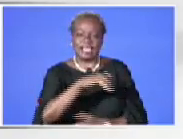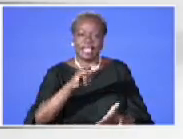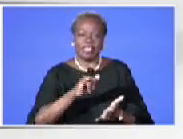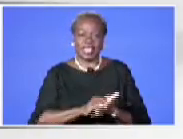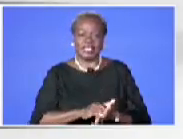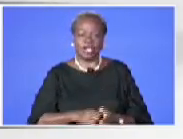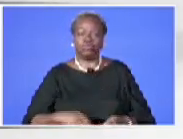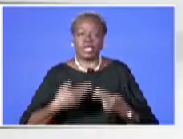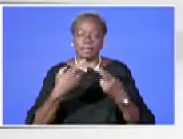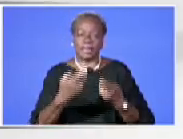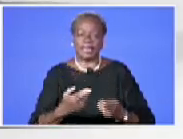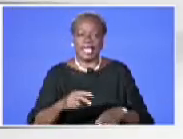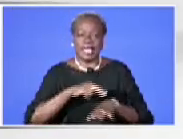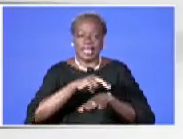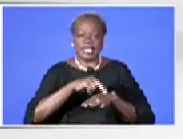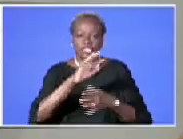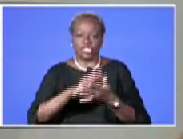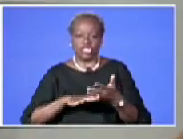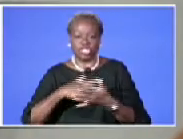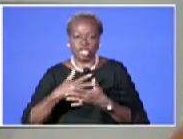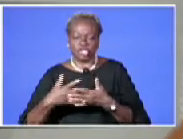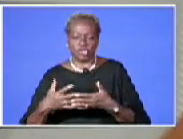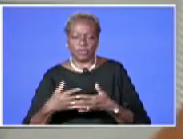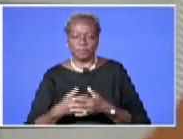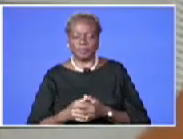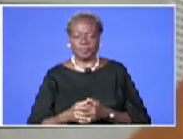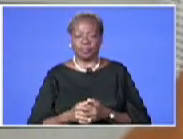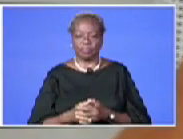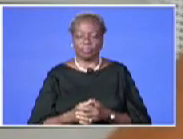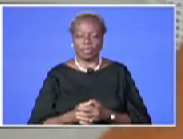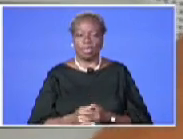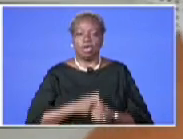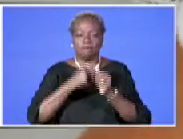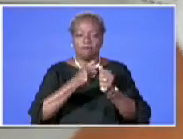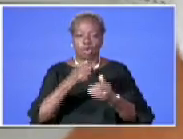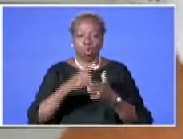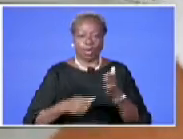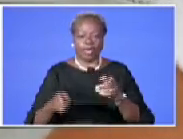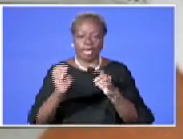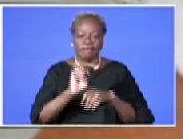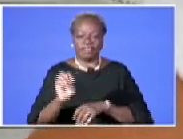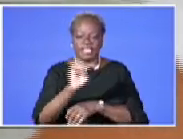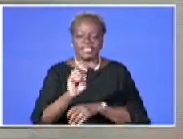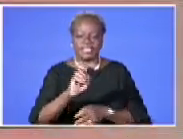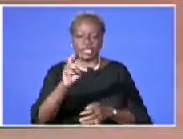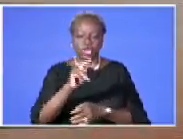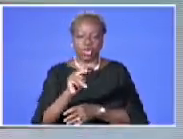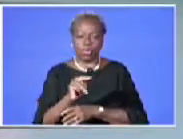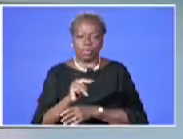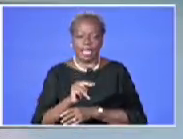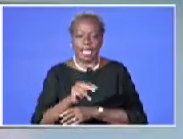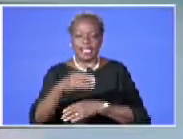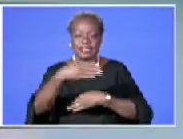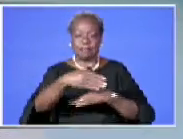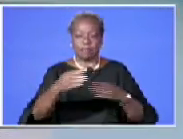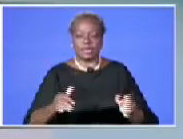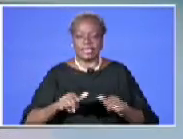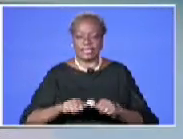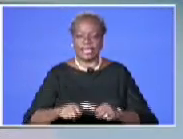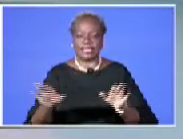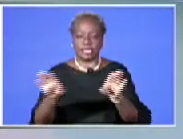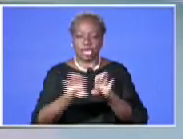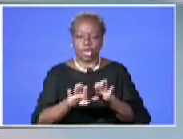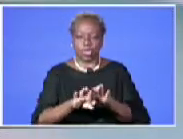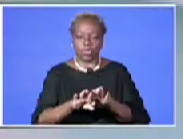in the national schedule. However, following whatever is the norm as the borders remain closed, but a